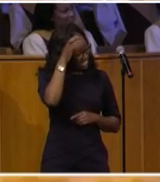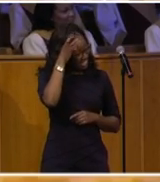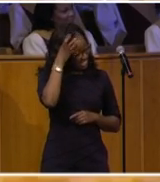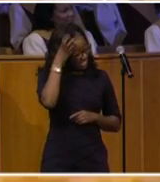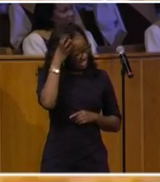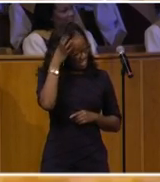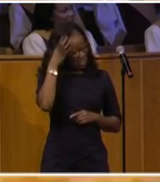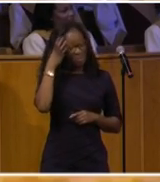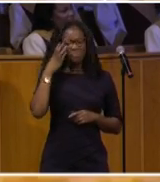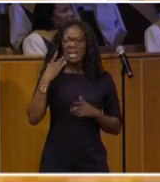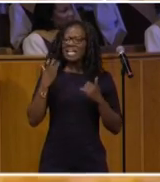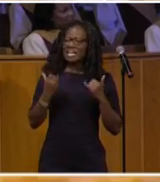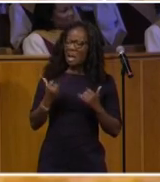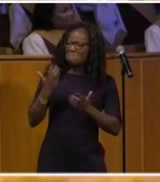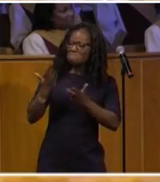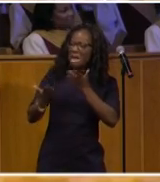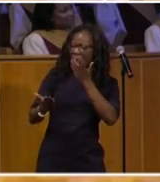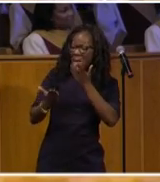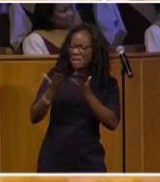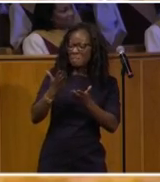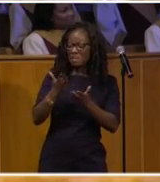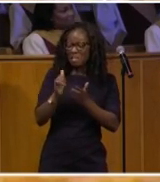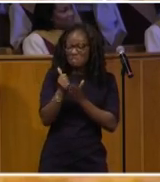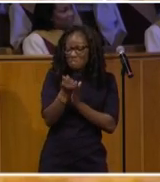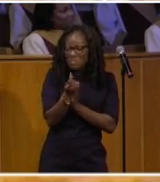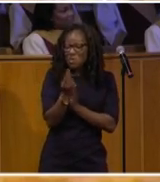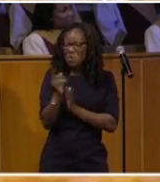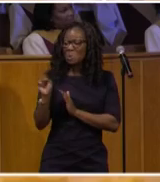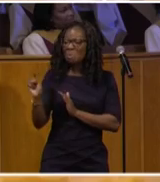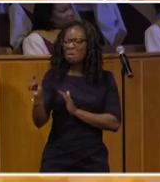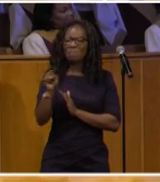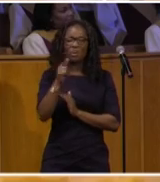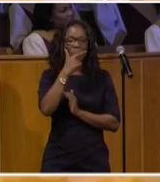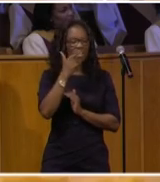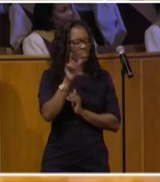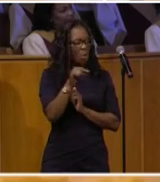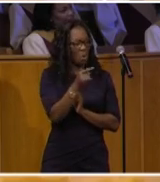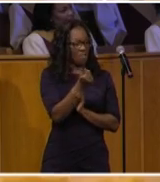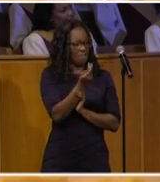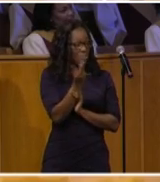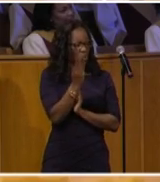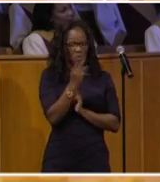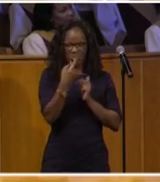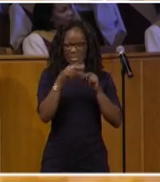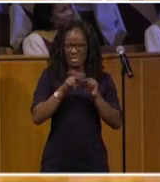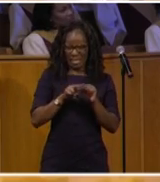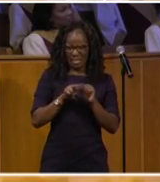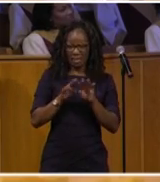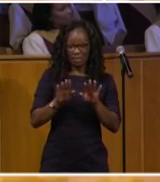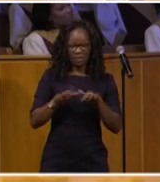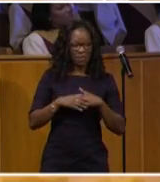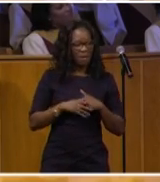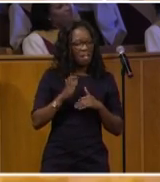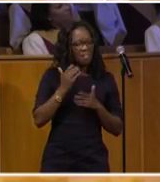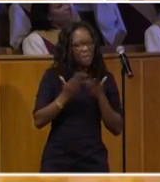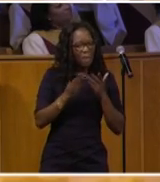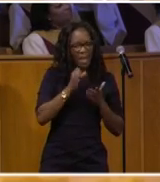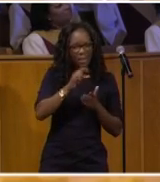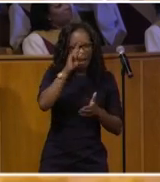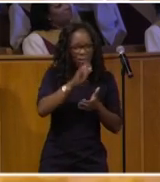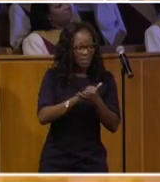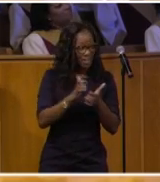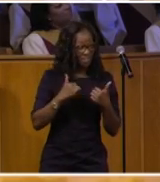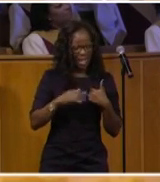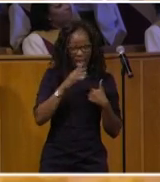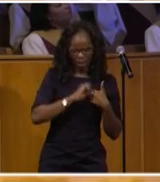Now, there may be just a few of you, because it only could be a few if you see me, who might not believe that